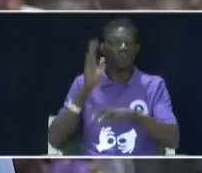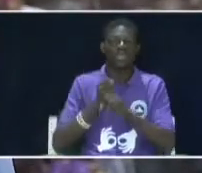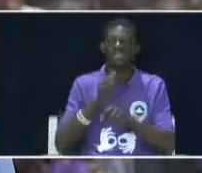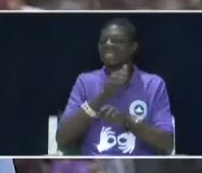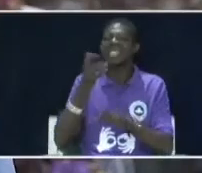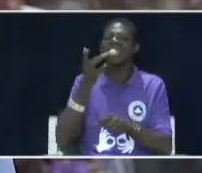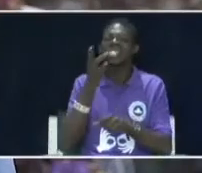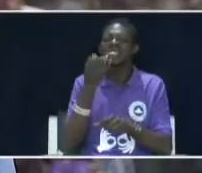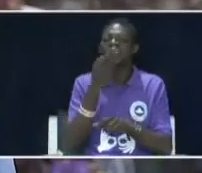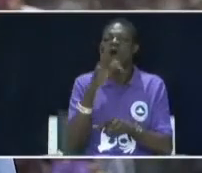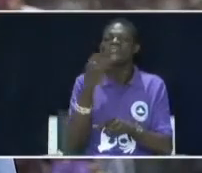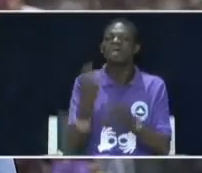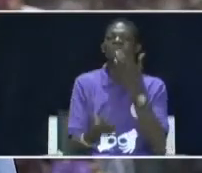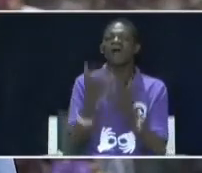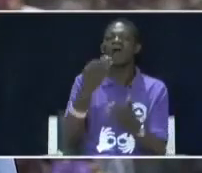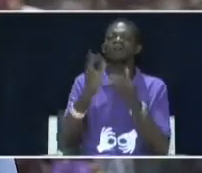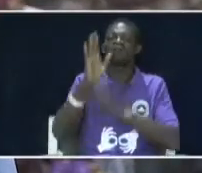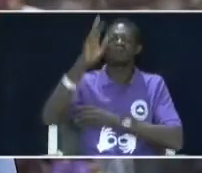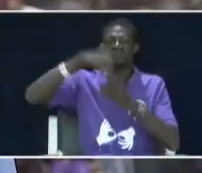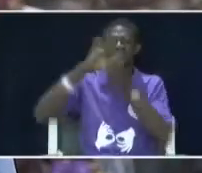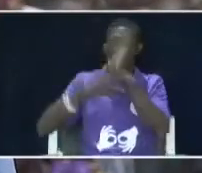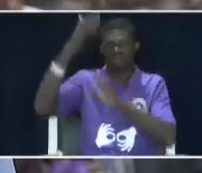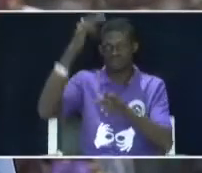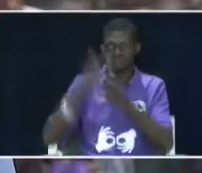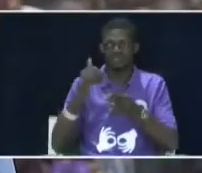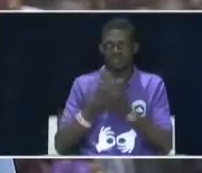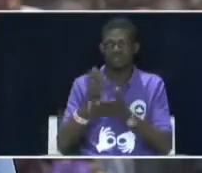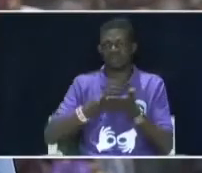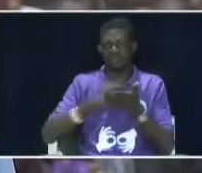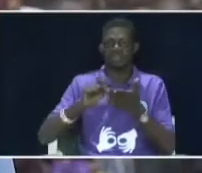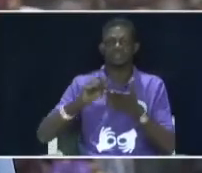will get a taste of the fire of God.